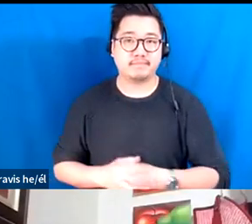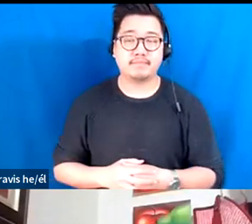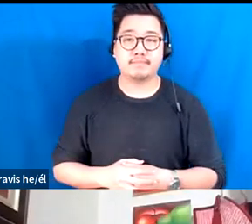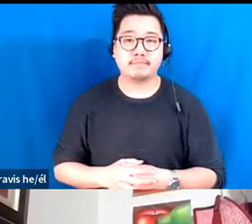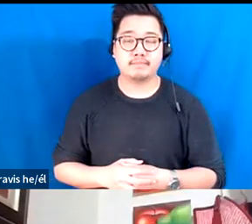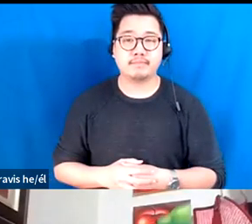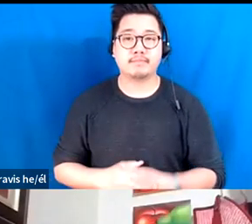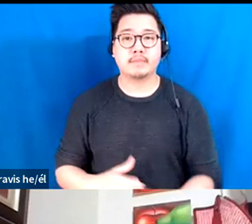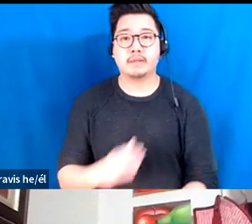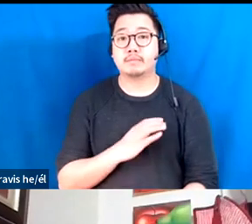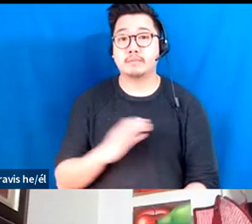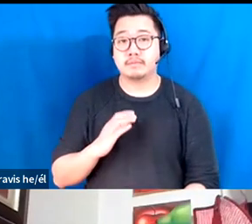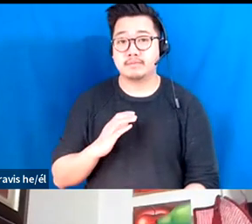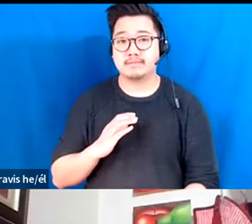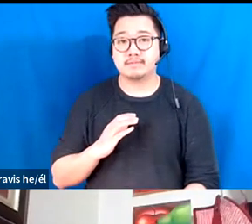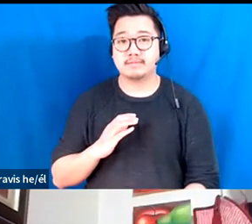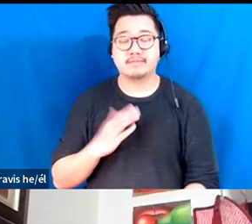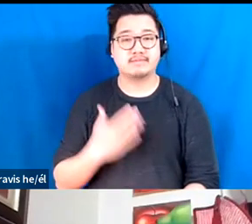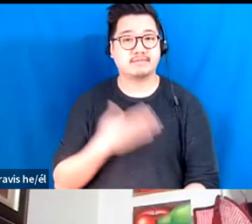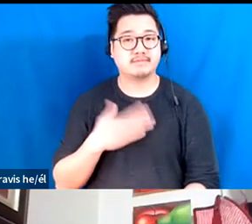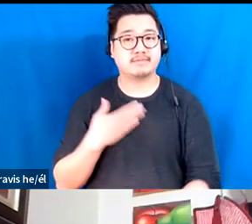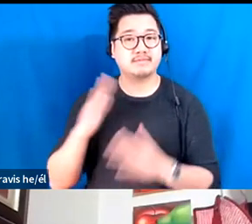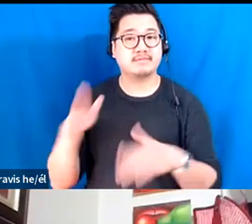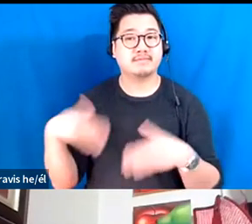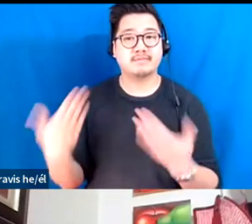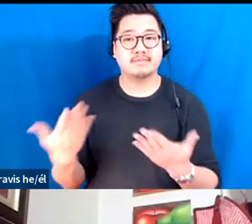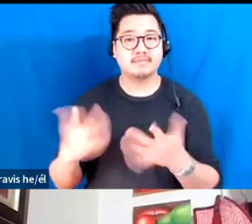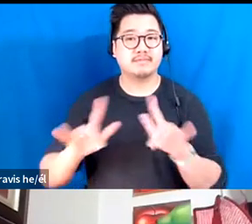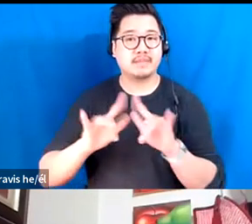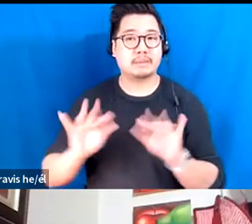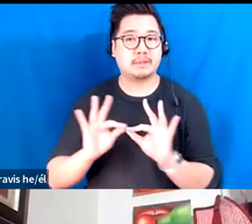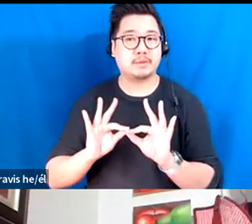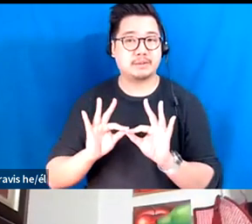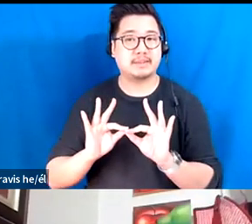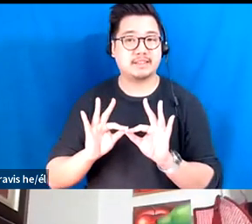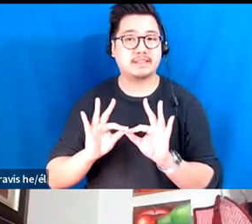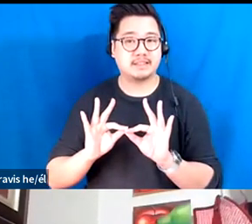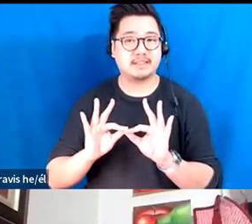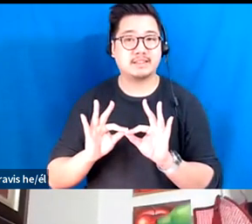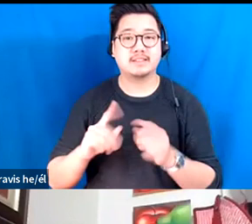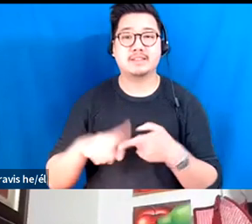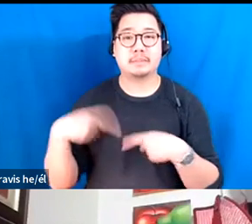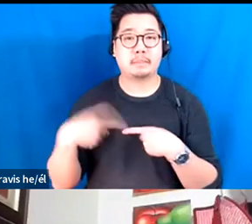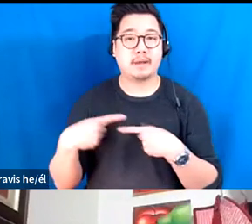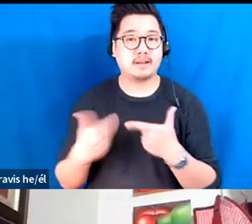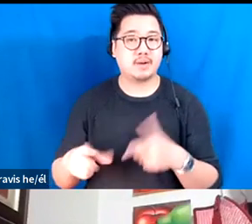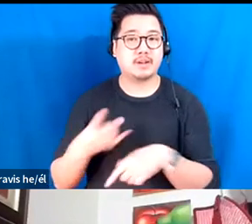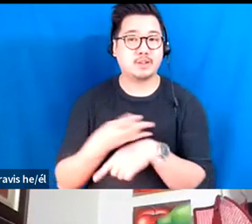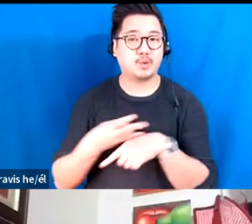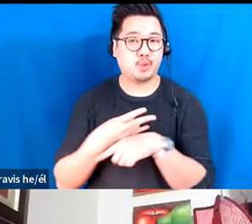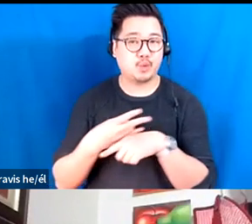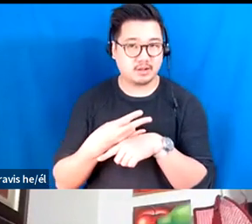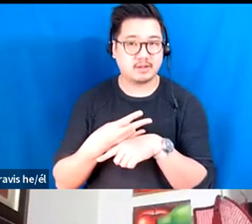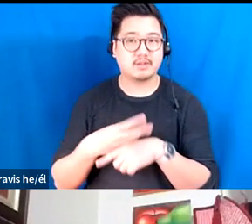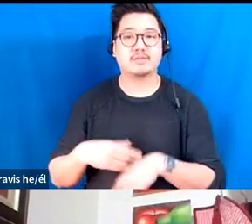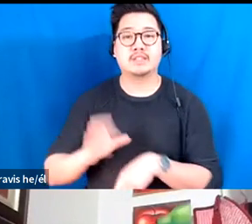committee is pleased to be offering live simultaneous interpretation in spanish haitian creole